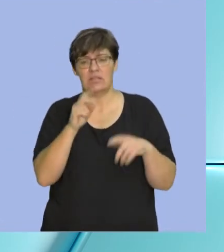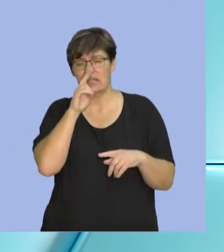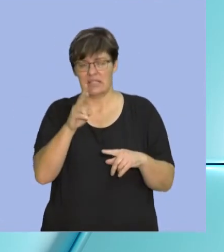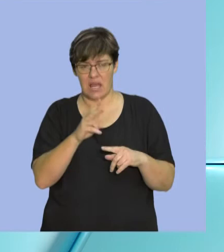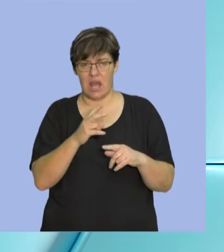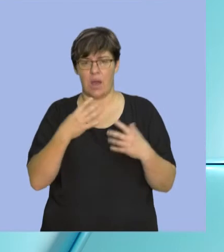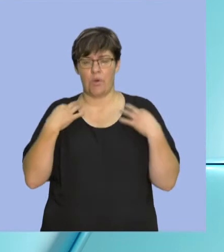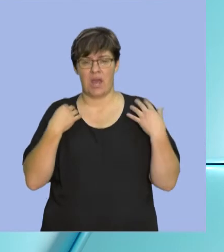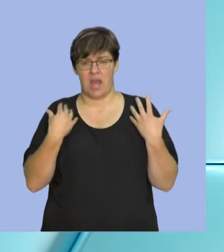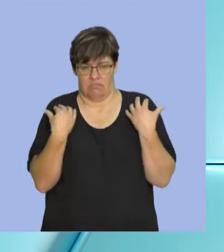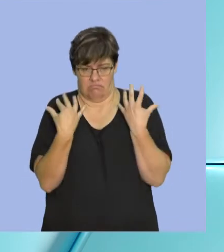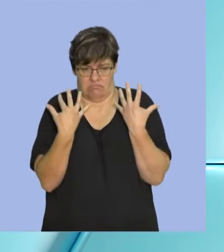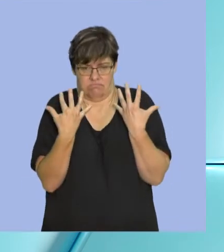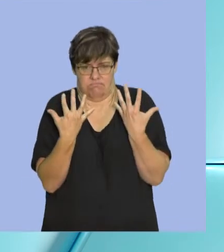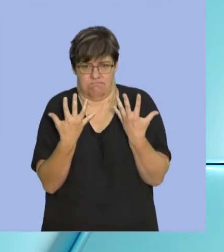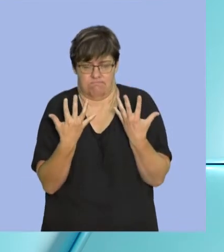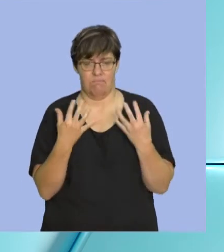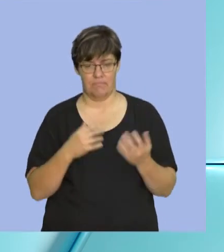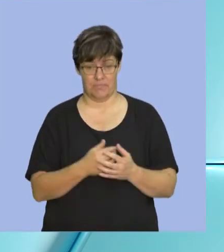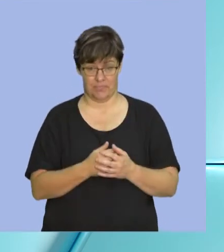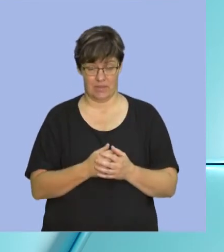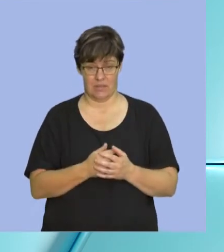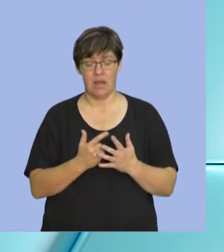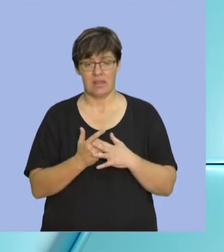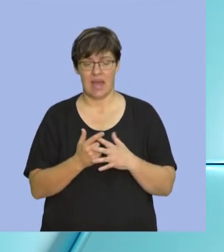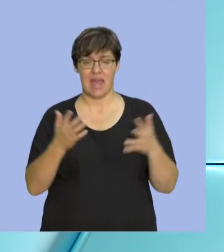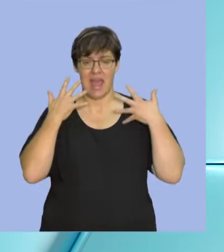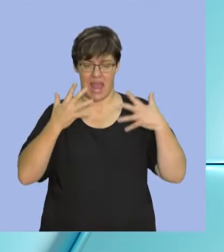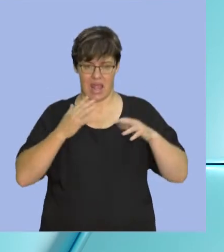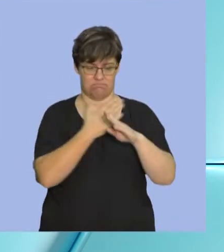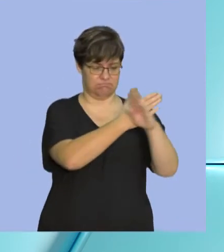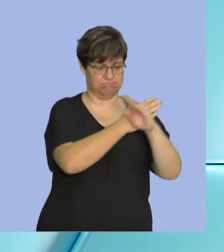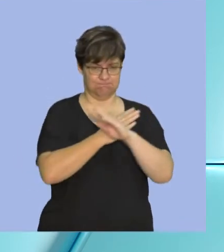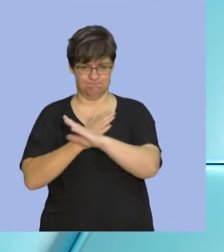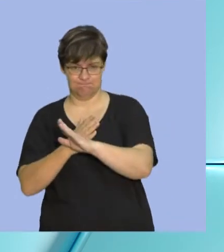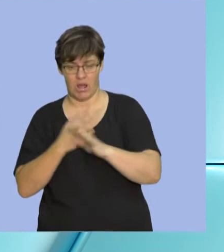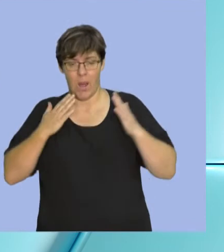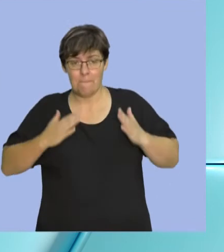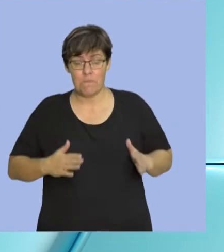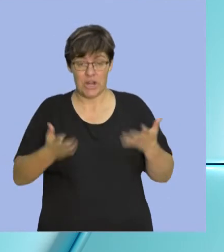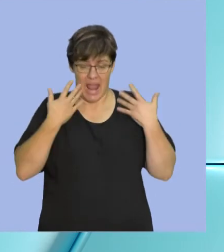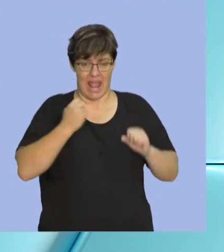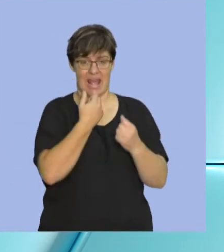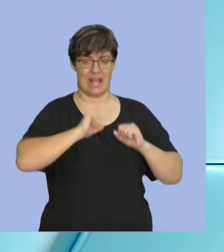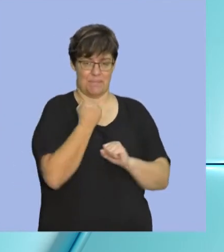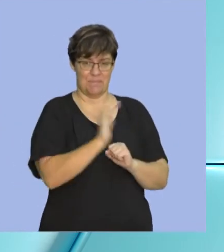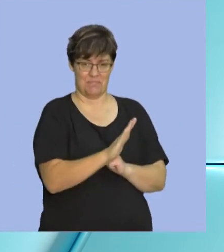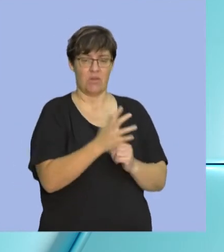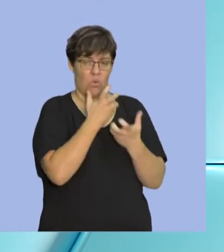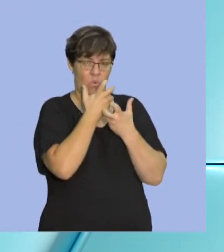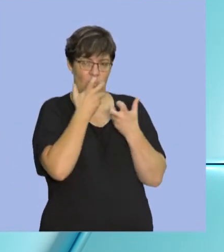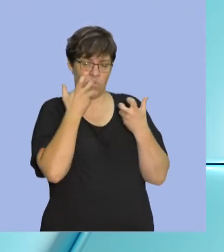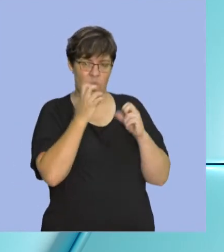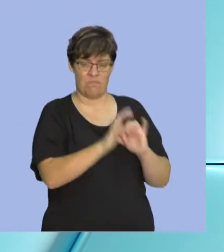hair stands erect. And that traps the air around the surface of their body, keeping the air warm. And that air becomes